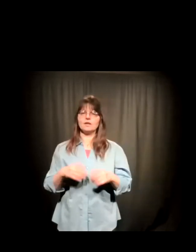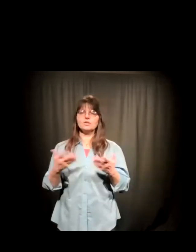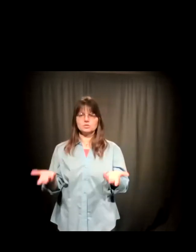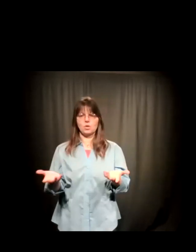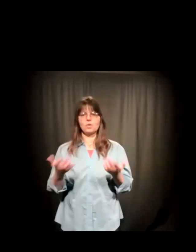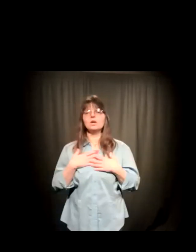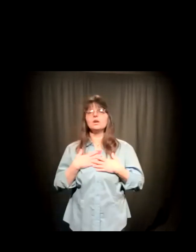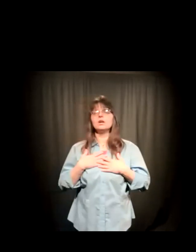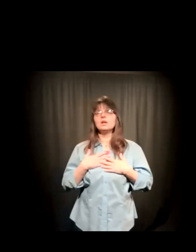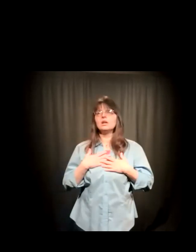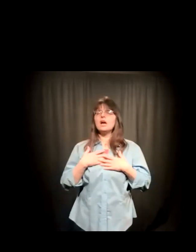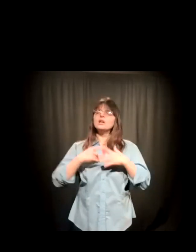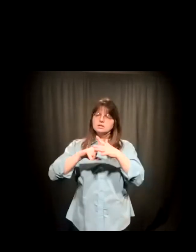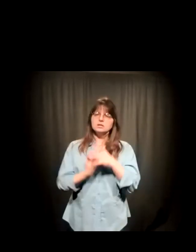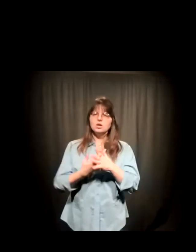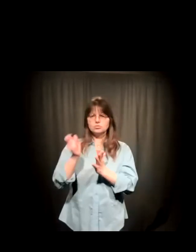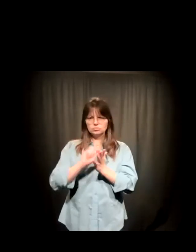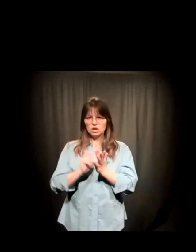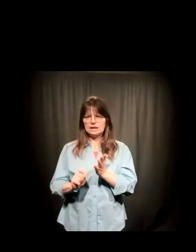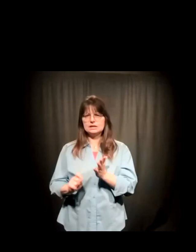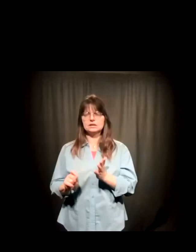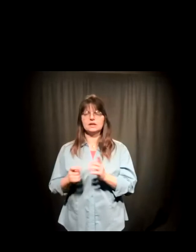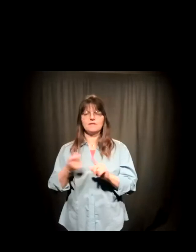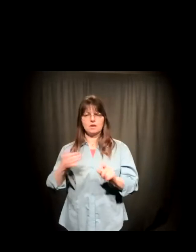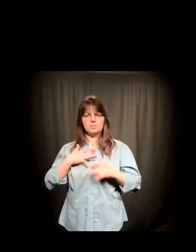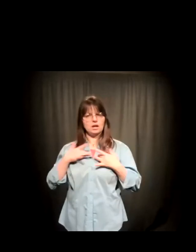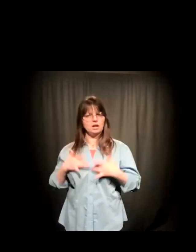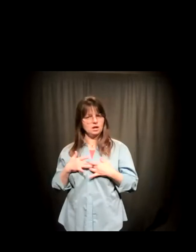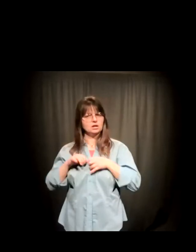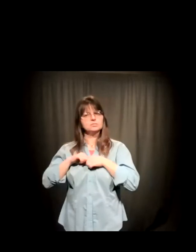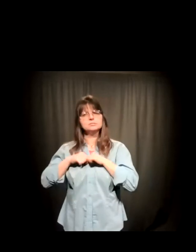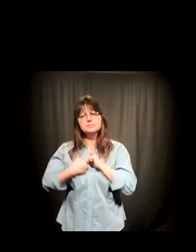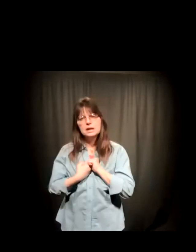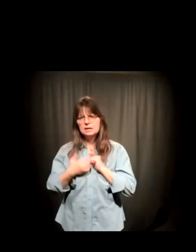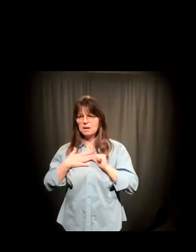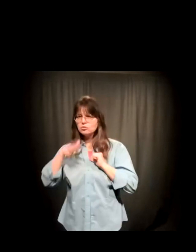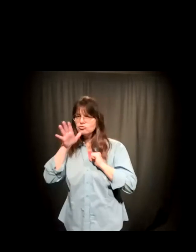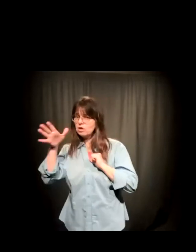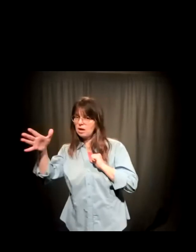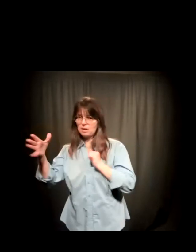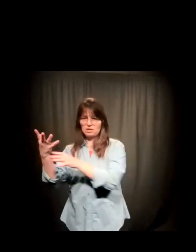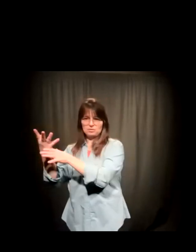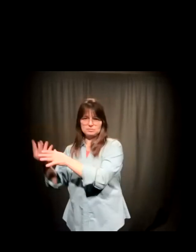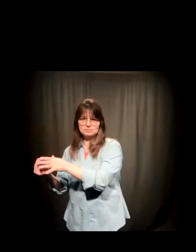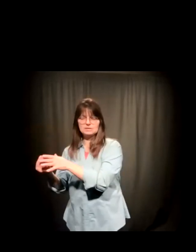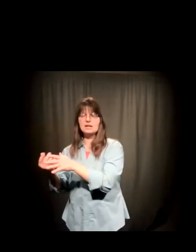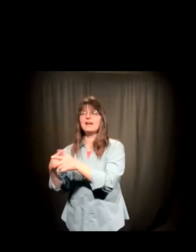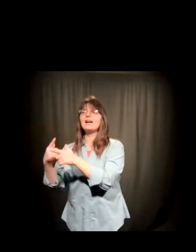with a lot of pain. It was pain around my grandmother's death. It was shortly after her death that I started the